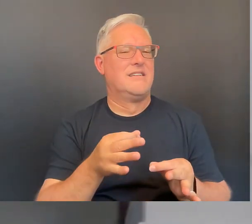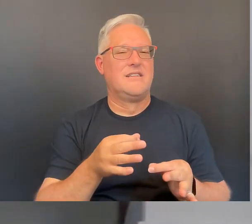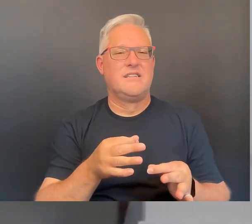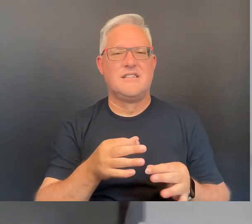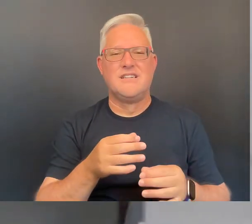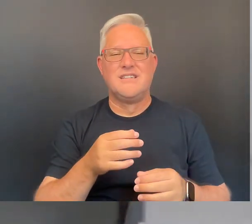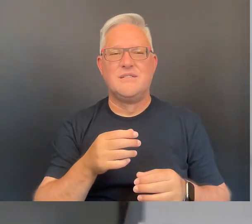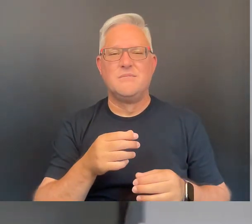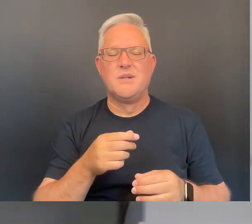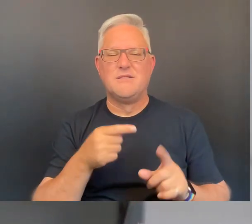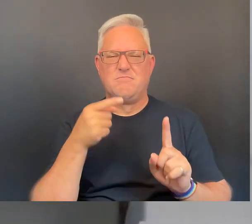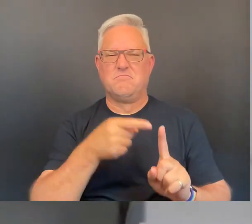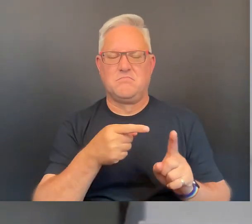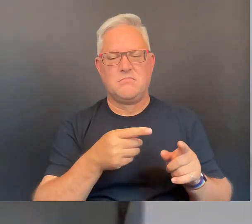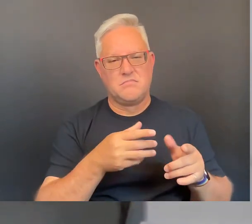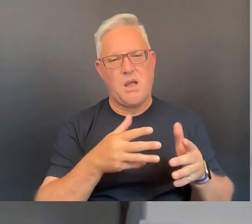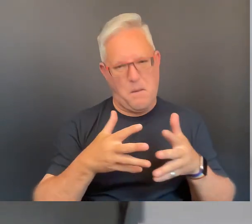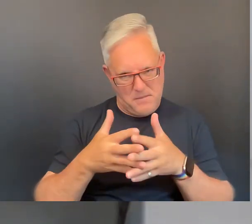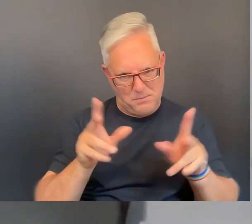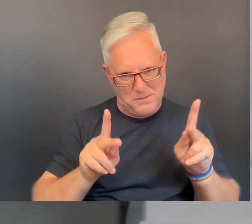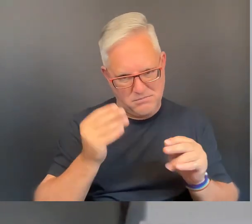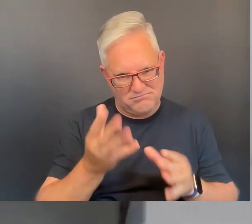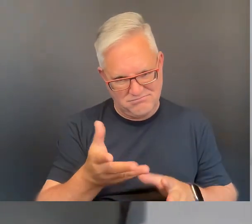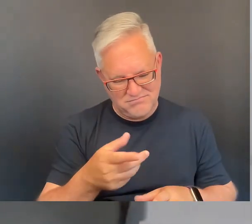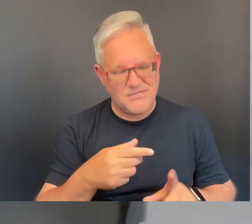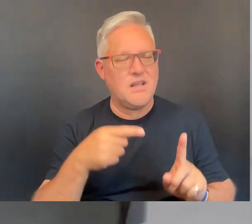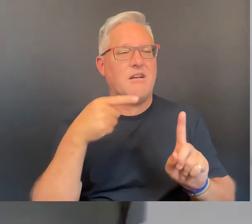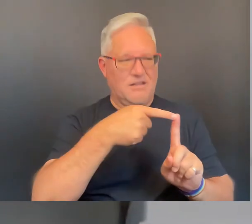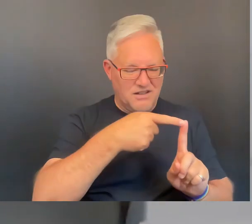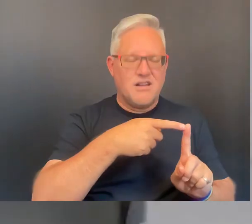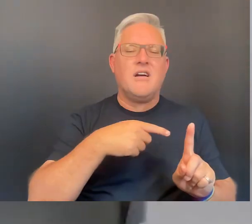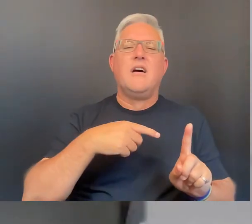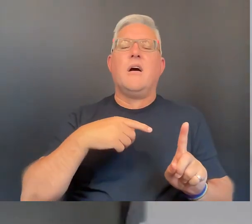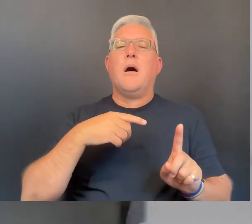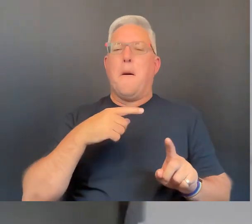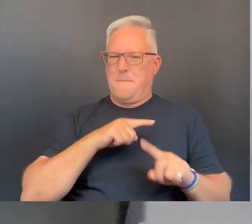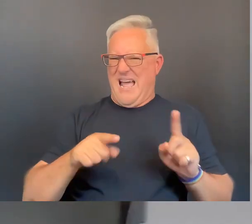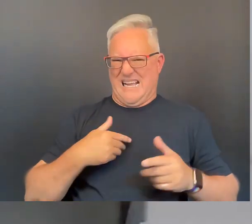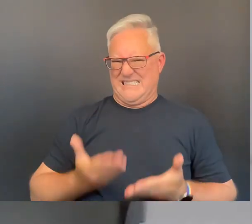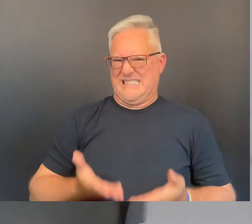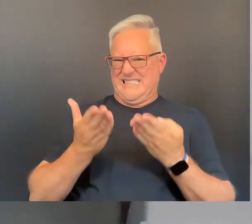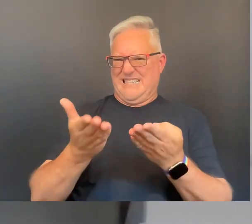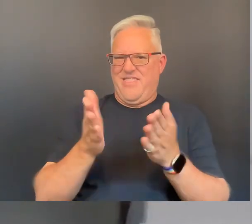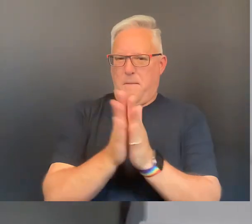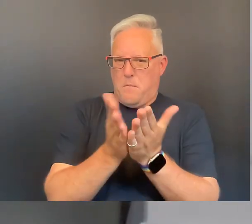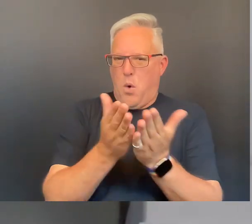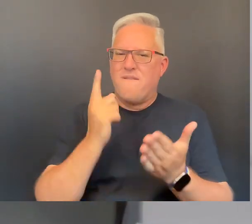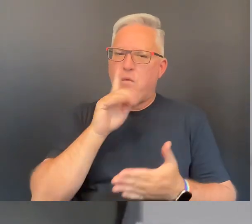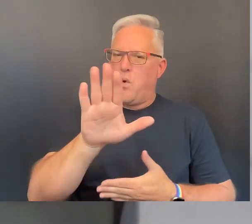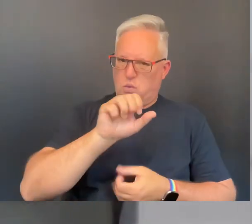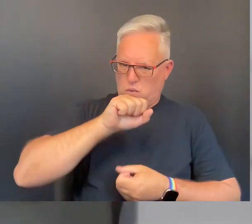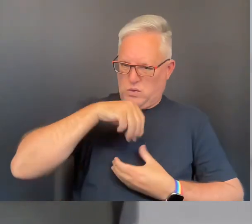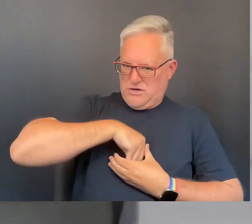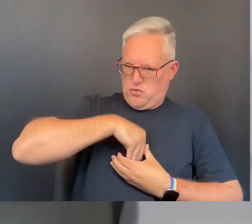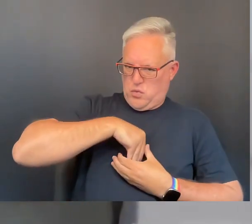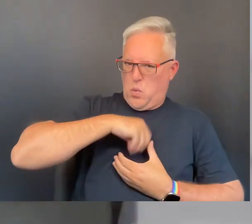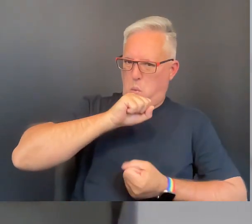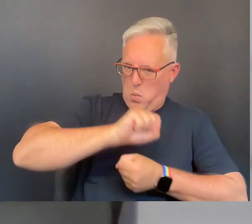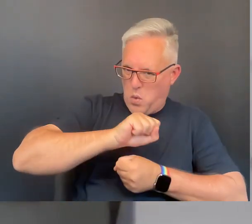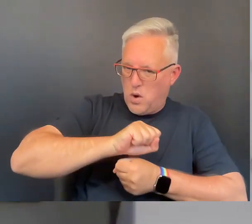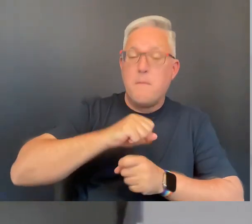highly recommend that book for the internal work, um, not just for yourself, but to